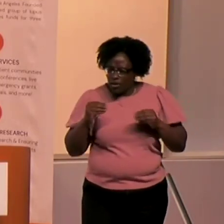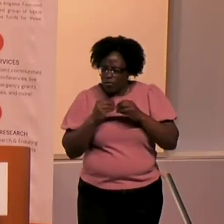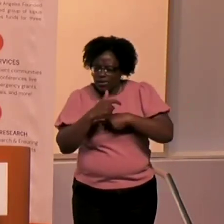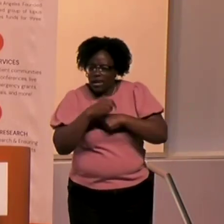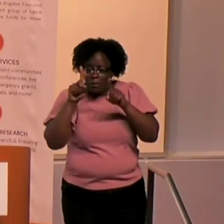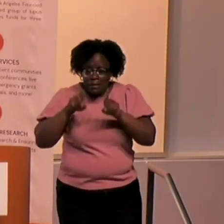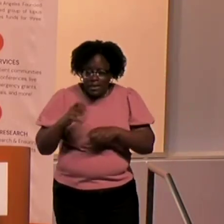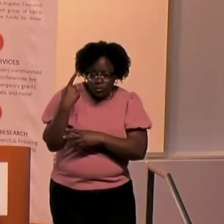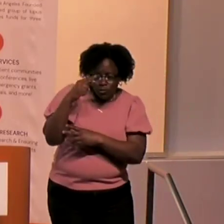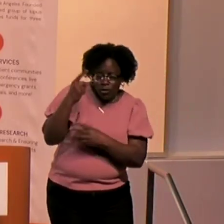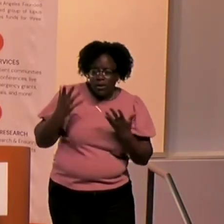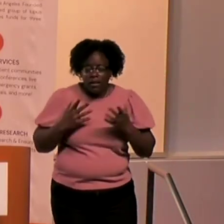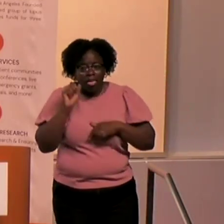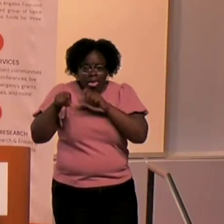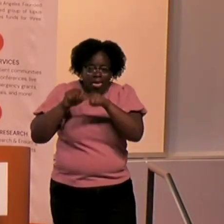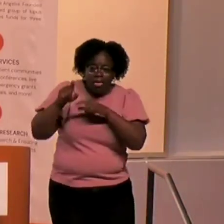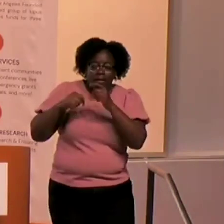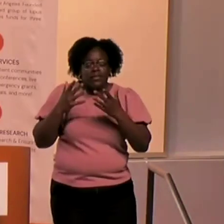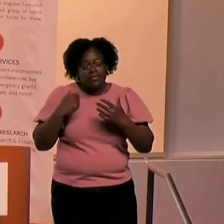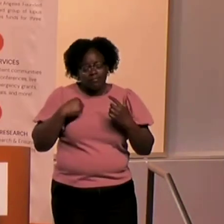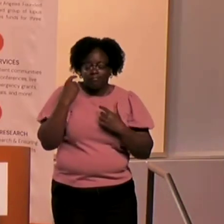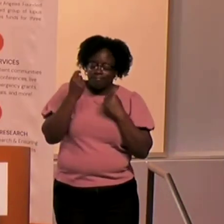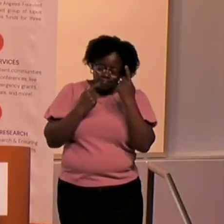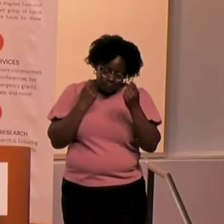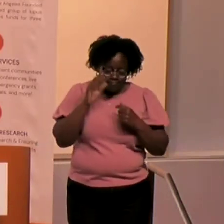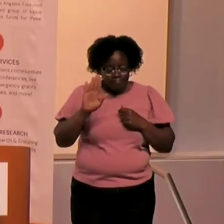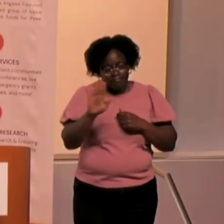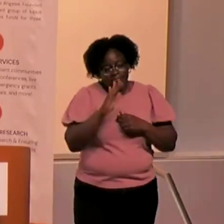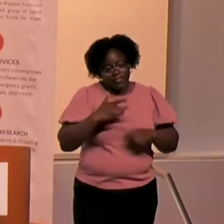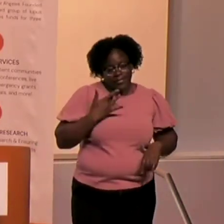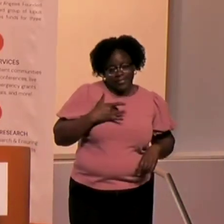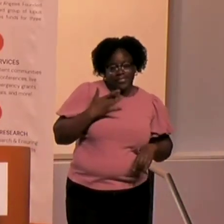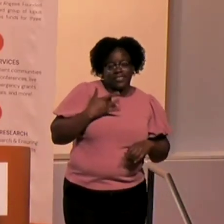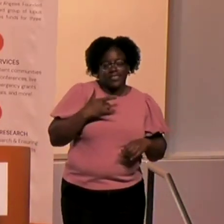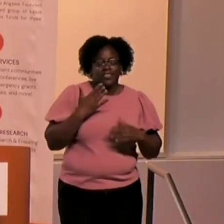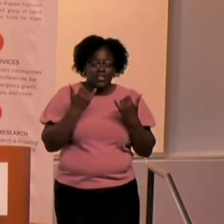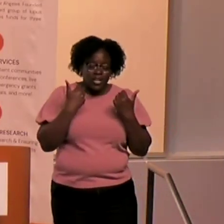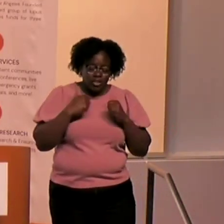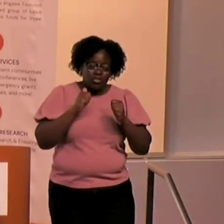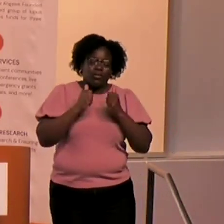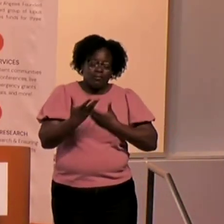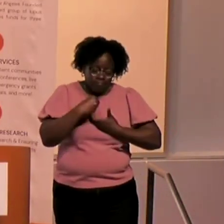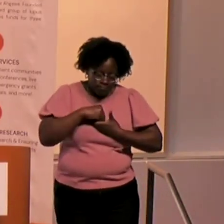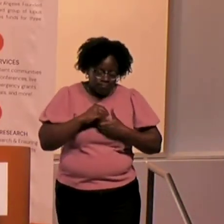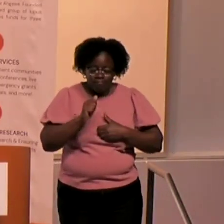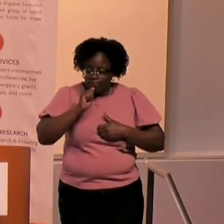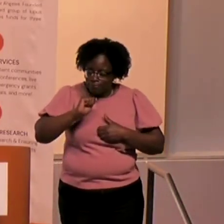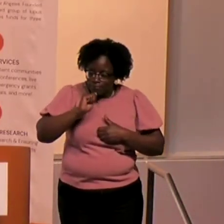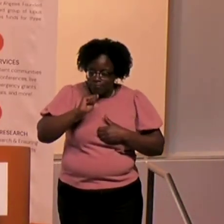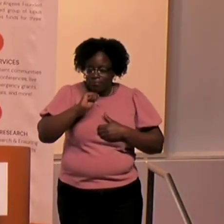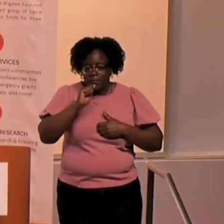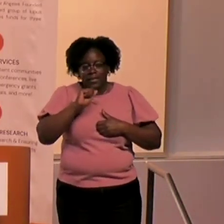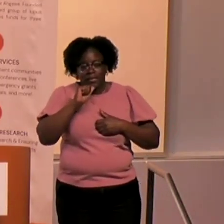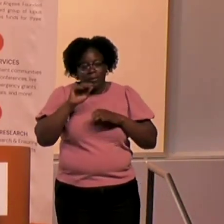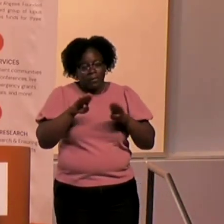tests? And I definitely just resonate with them a lot, and I can be more patient with them when they're acting